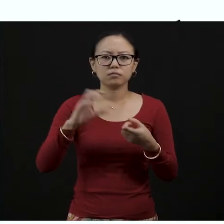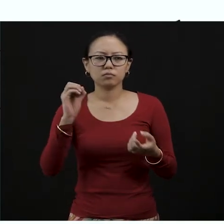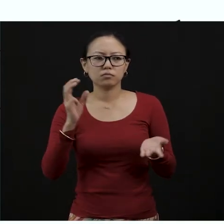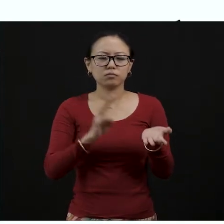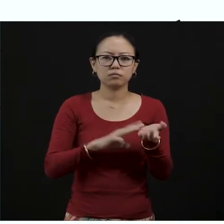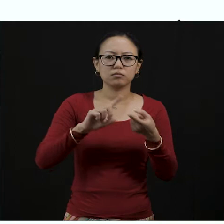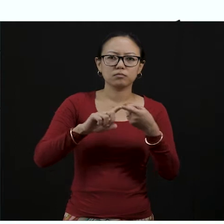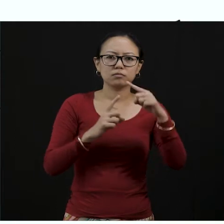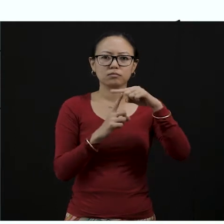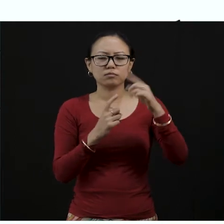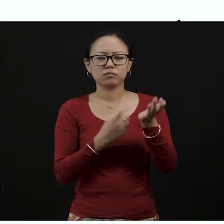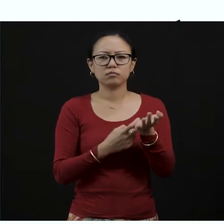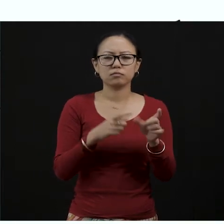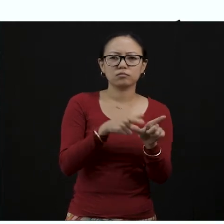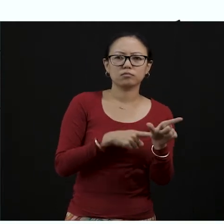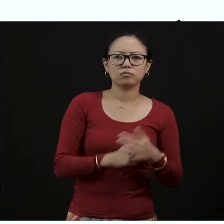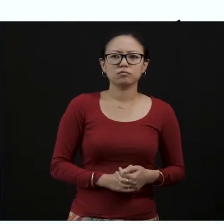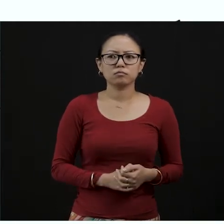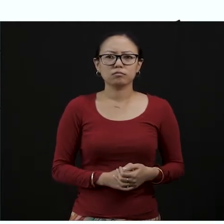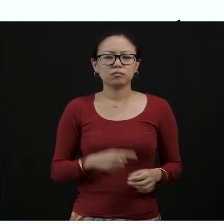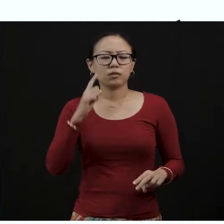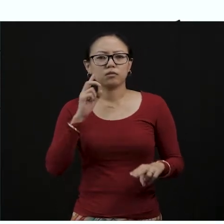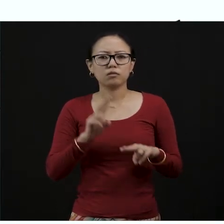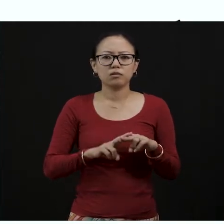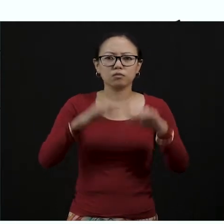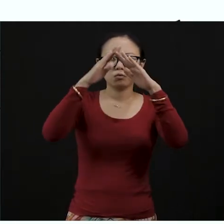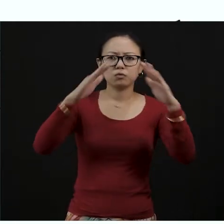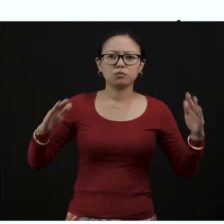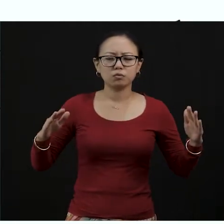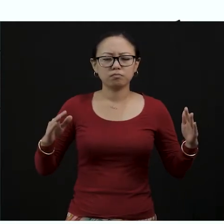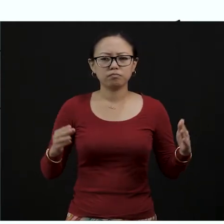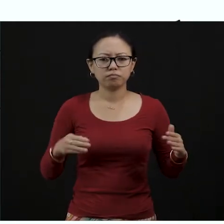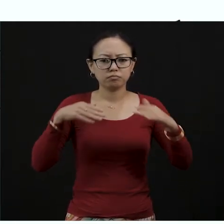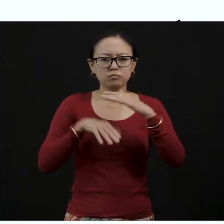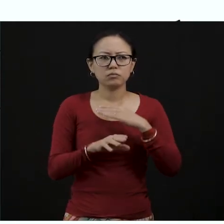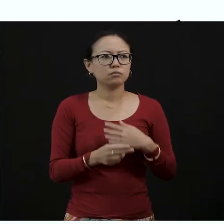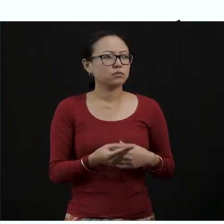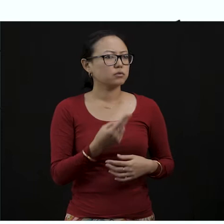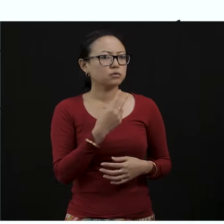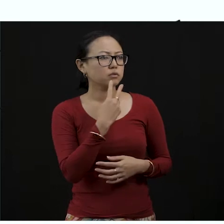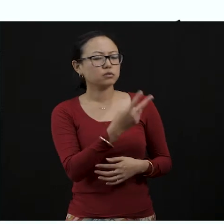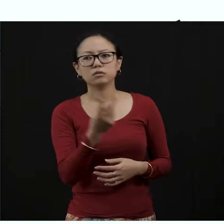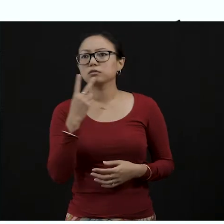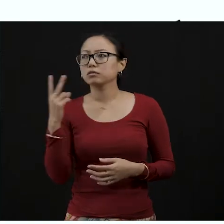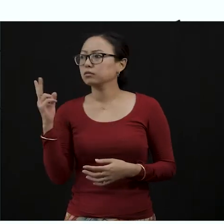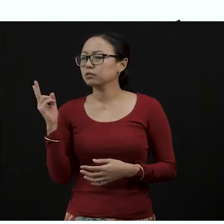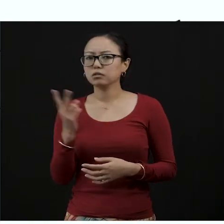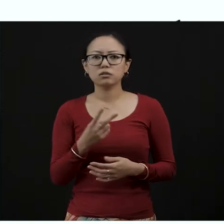if you look around your surroundings or your homes, you will see different kinds of shapes, like your matchbox will be rectangle,